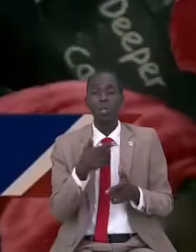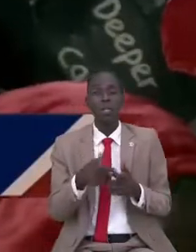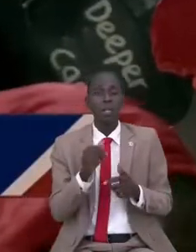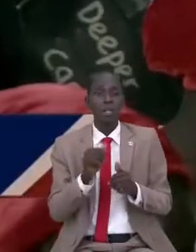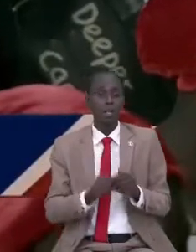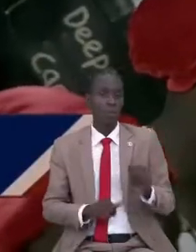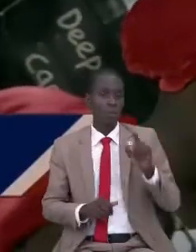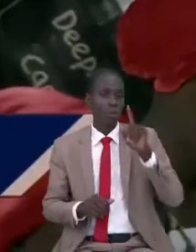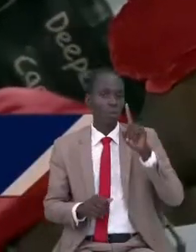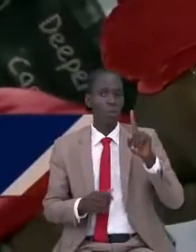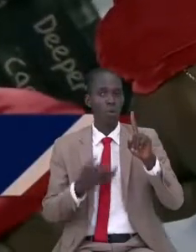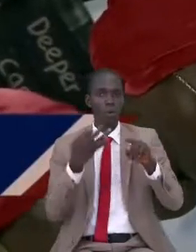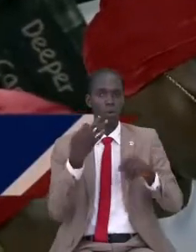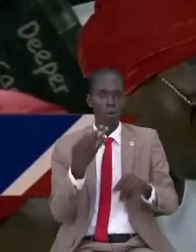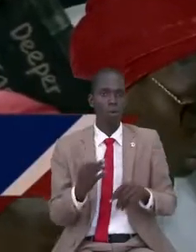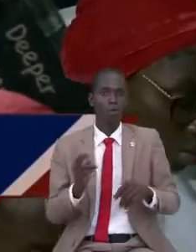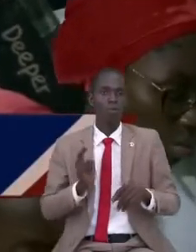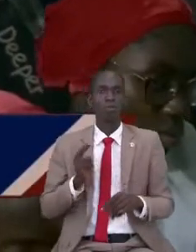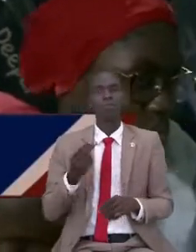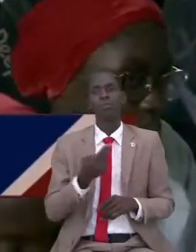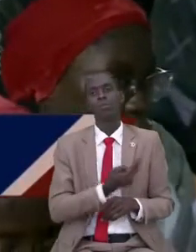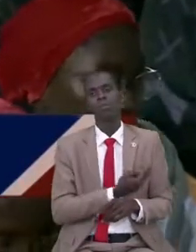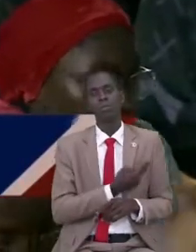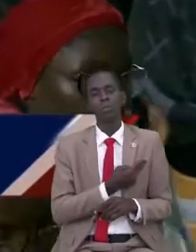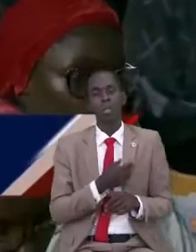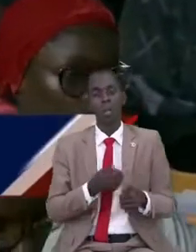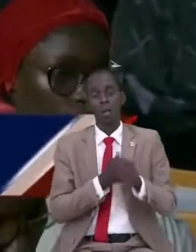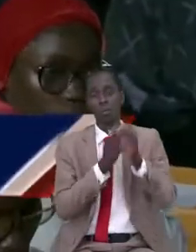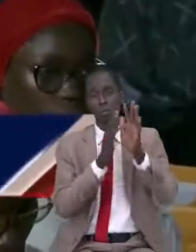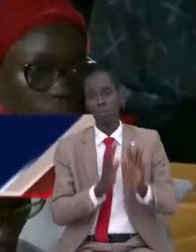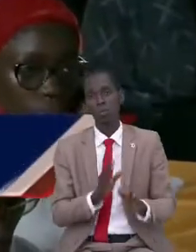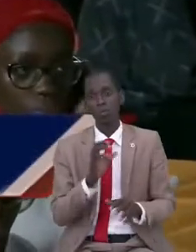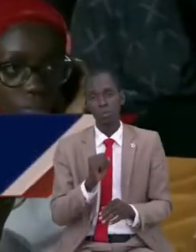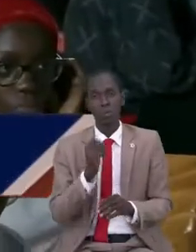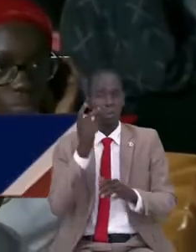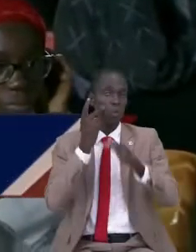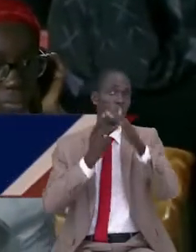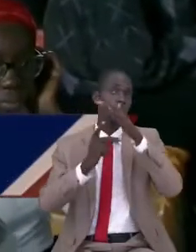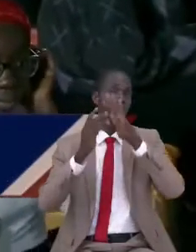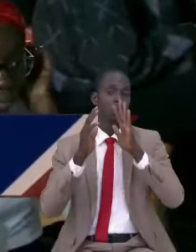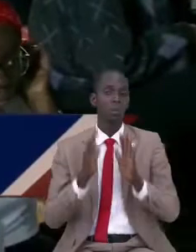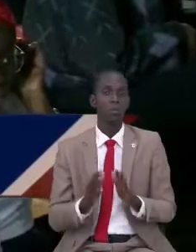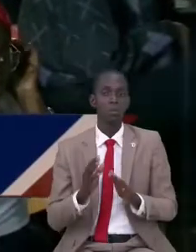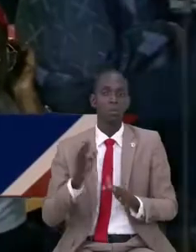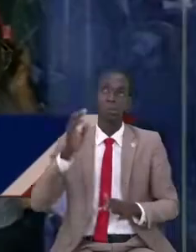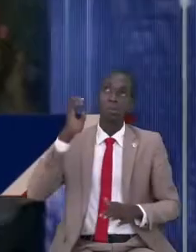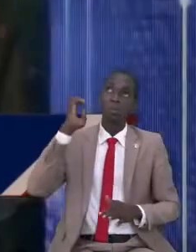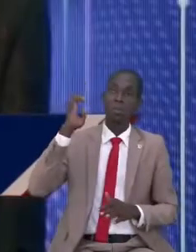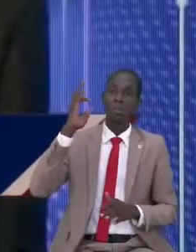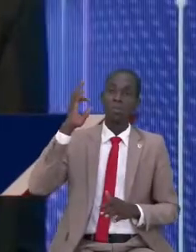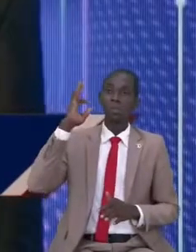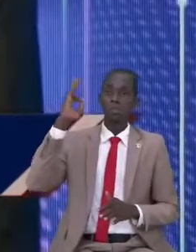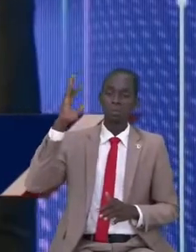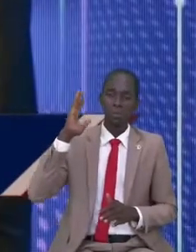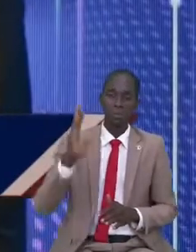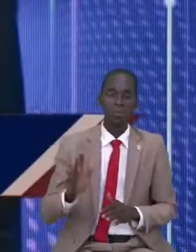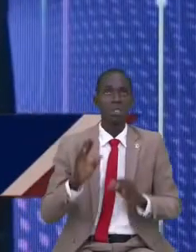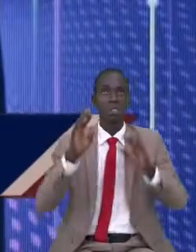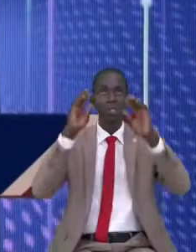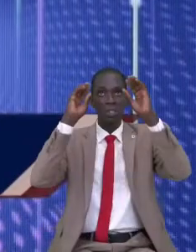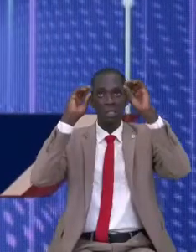every one of us, apostle, prophet, evangelist, pastor,